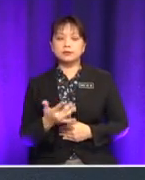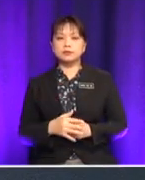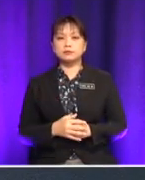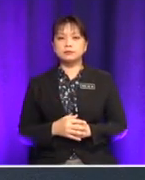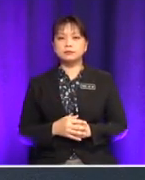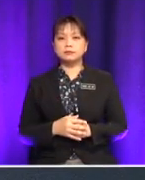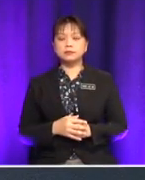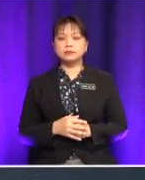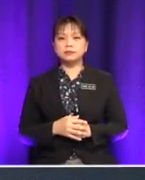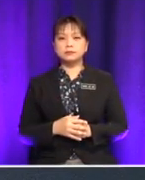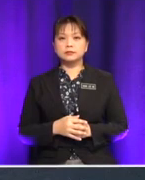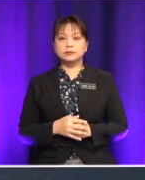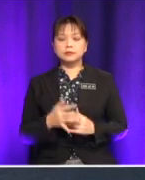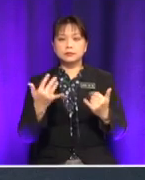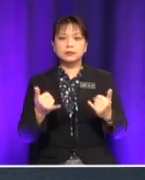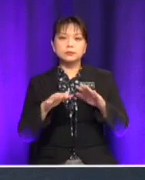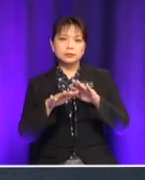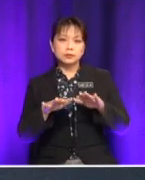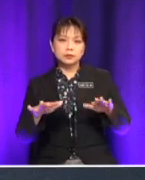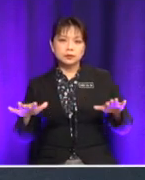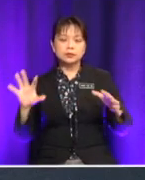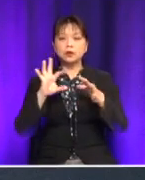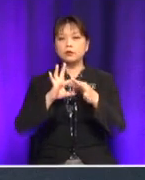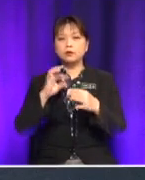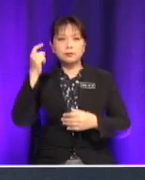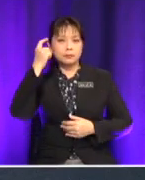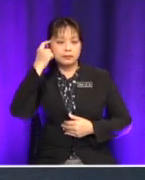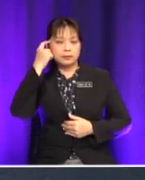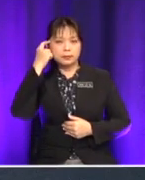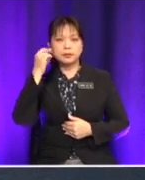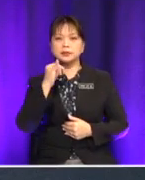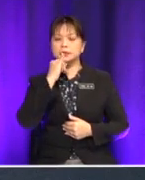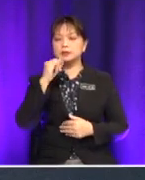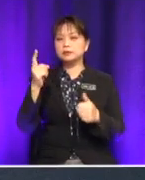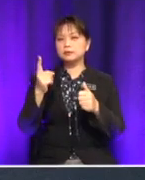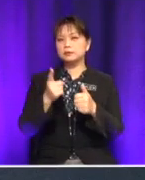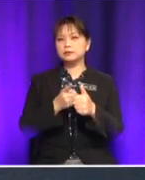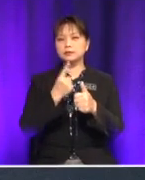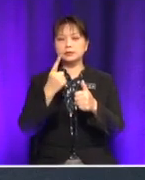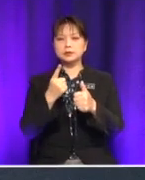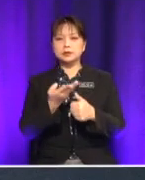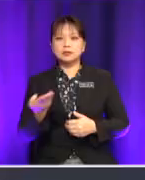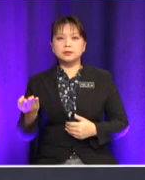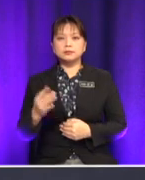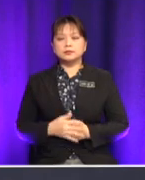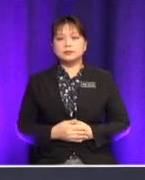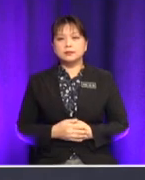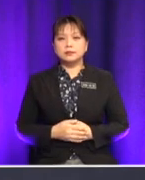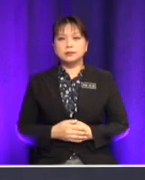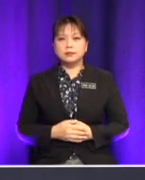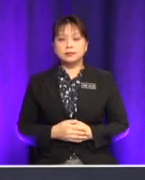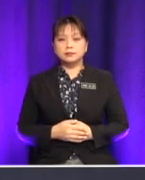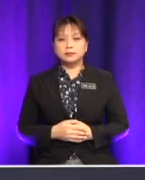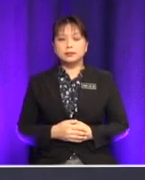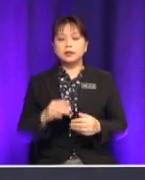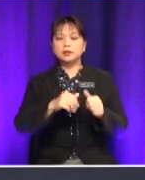this moment. A peace of mind is my priority. Oh, we are in total zen and